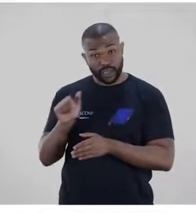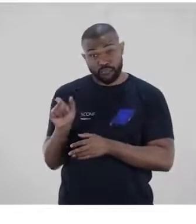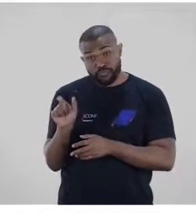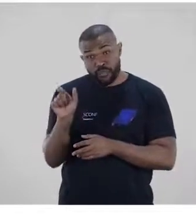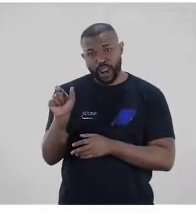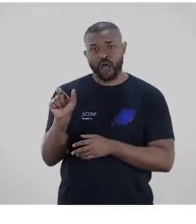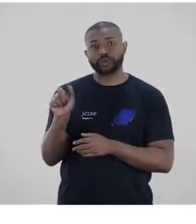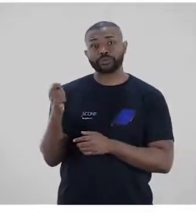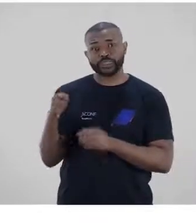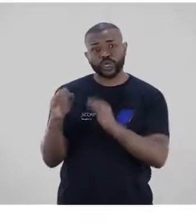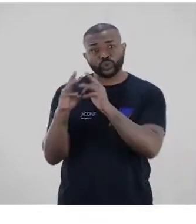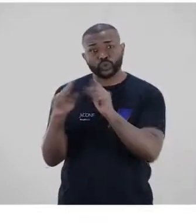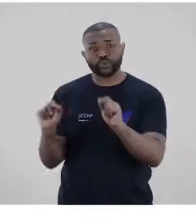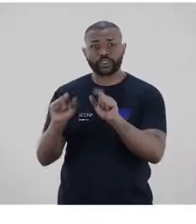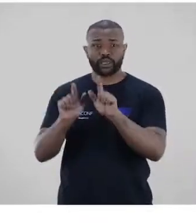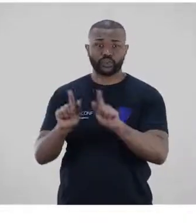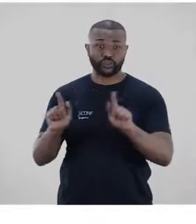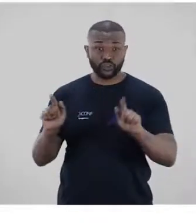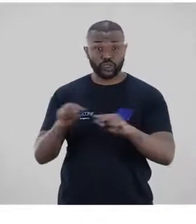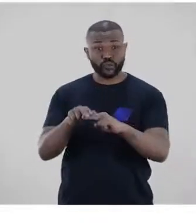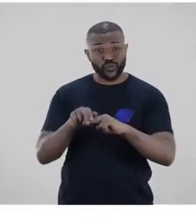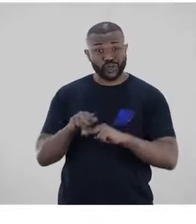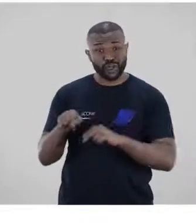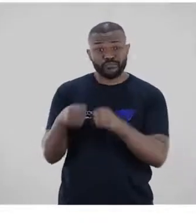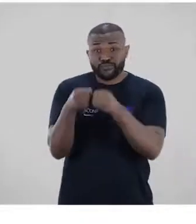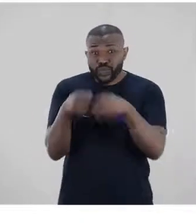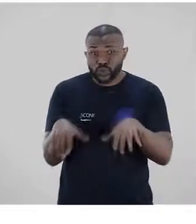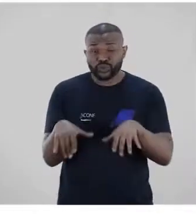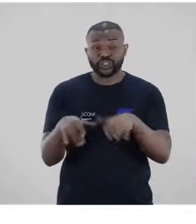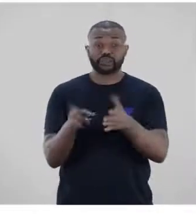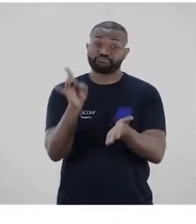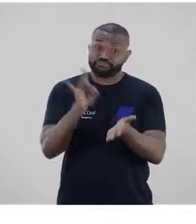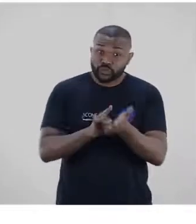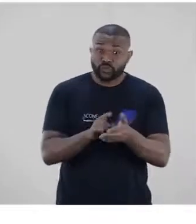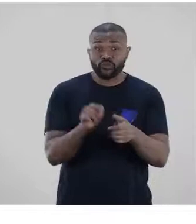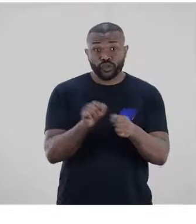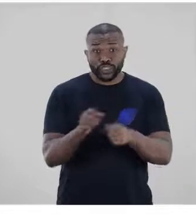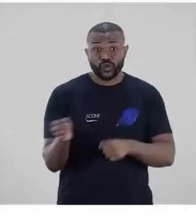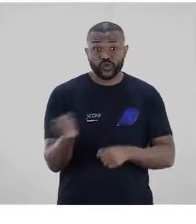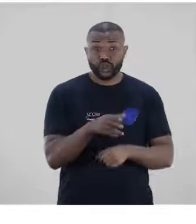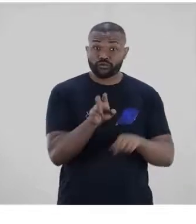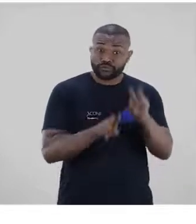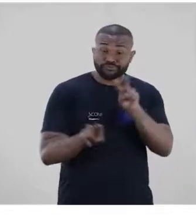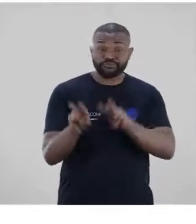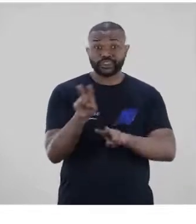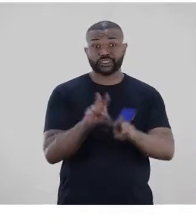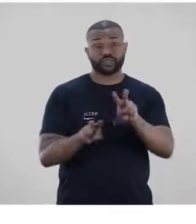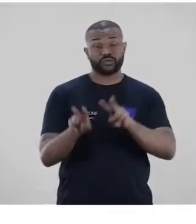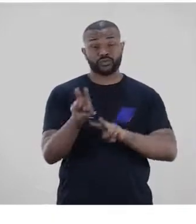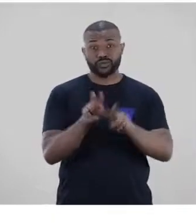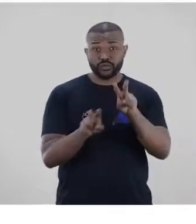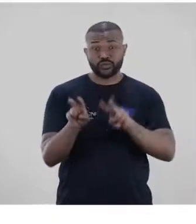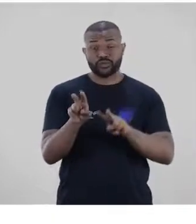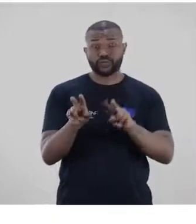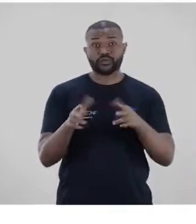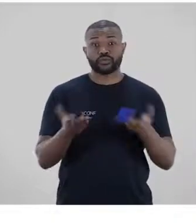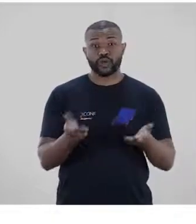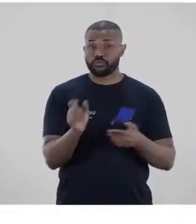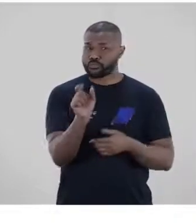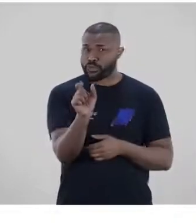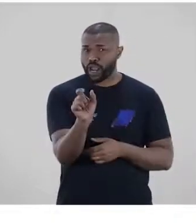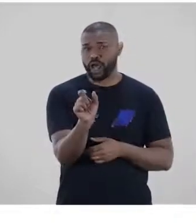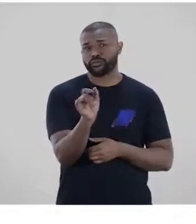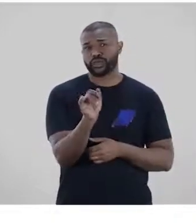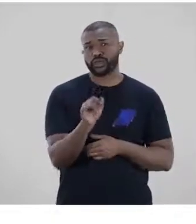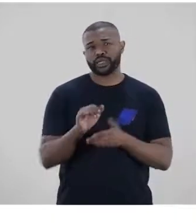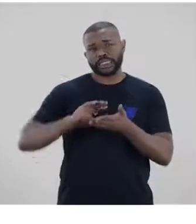harmful, in bringing this new vision to life. Words like extracting data from somebody